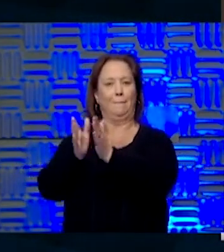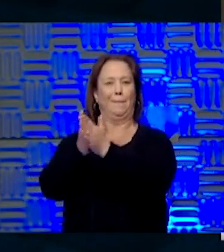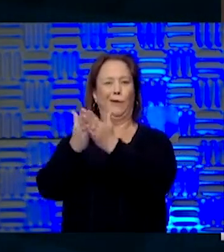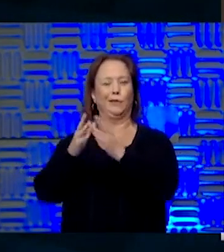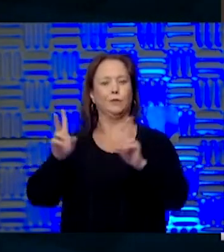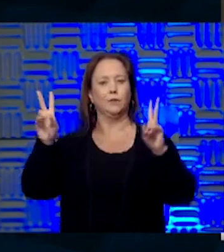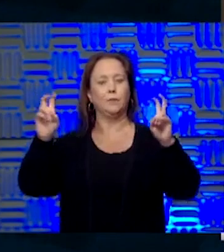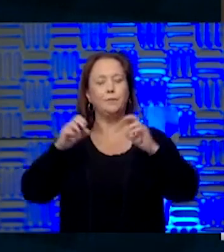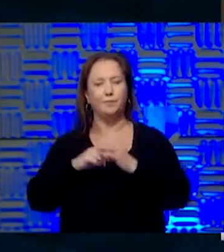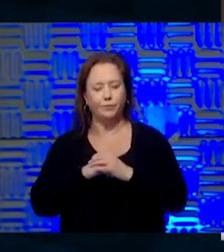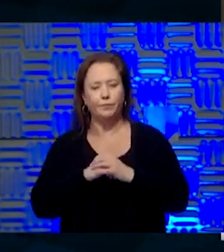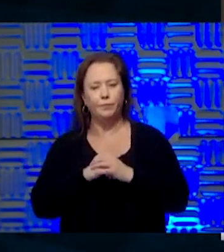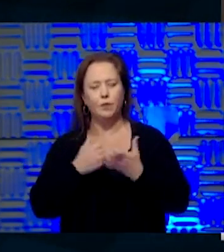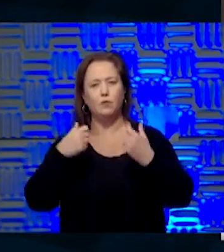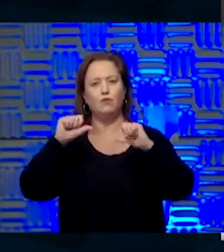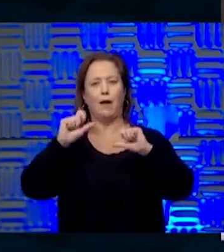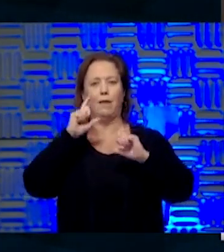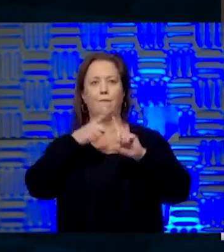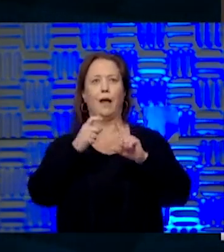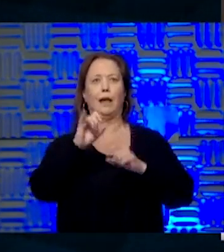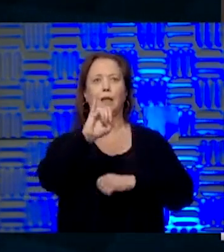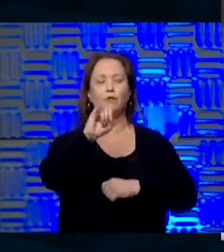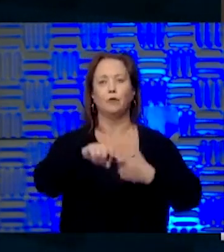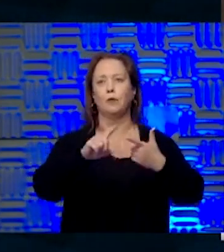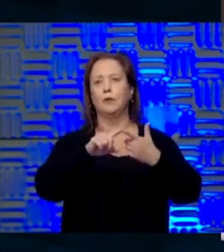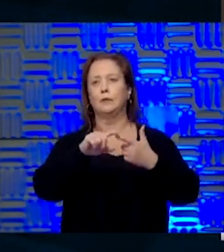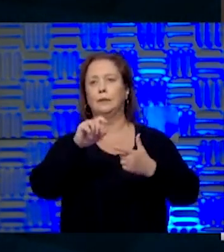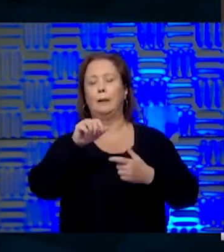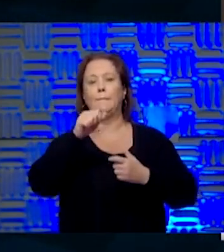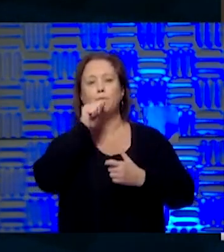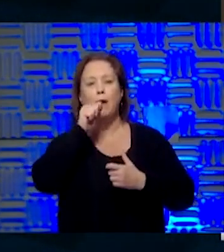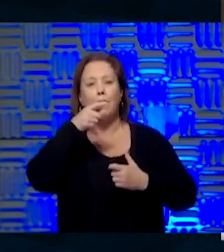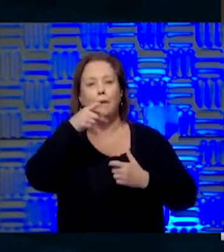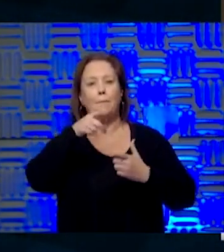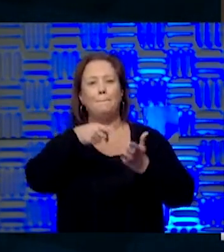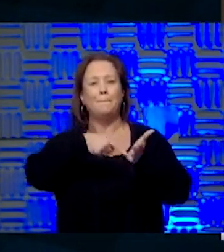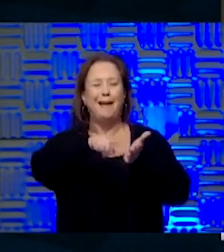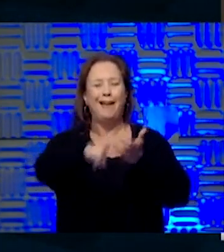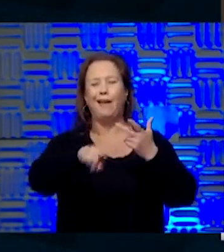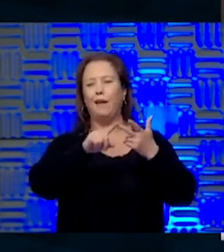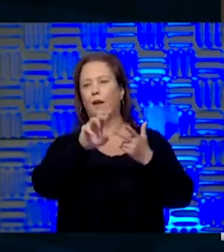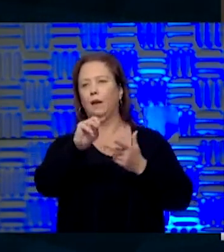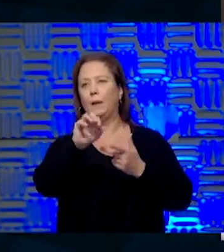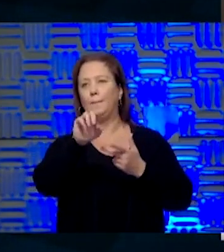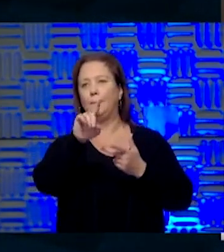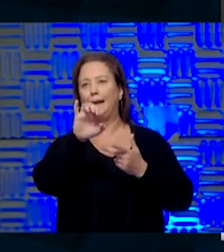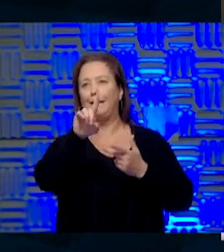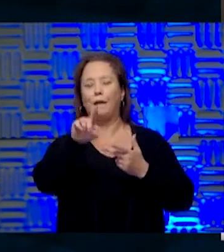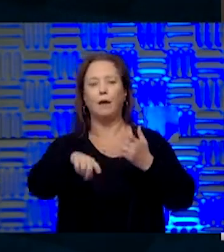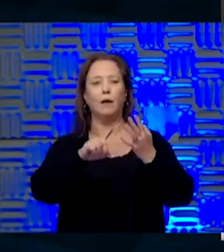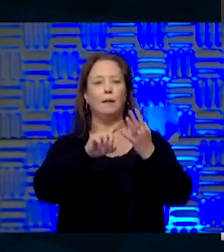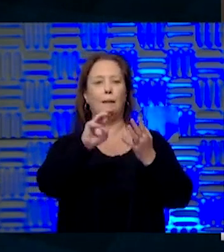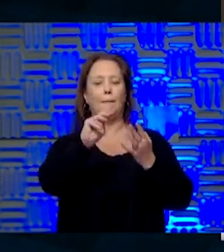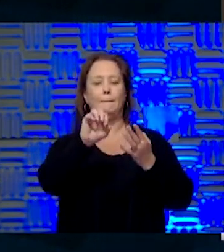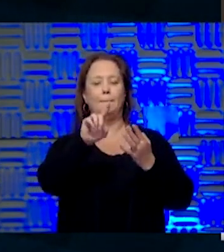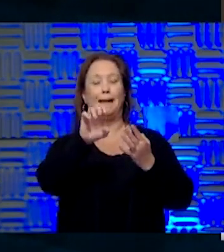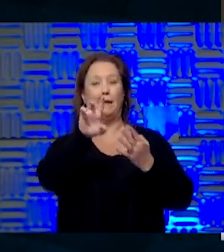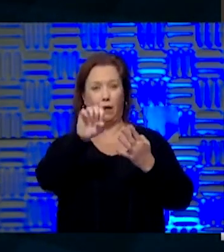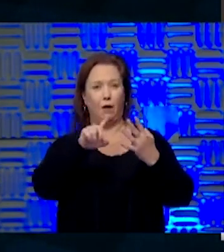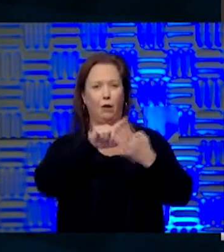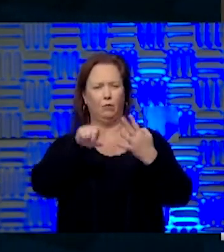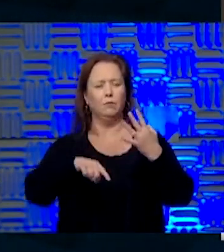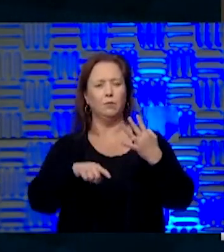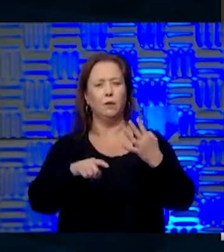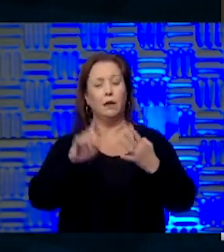payer mix, in other words, insurance, Medicare, Medicaid, private pay, that allows them to get those margins where they have a future.